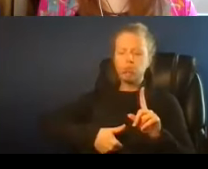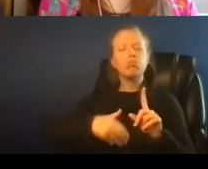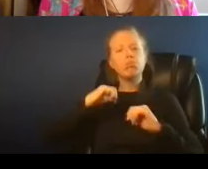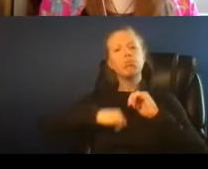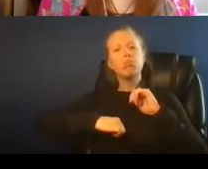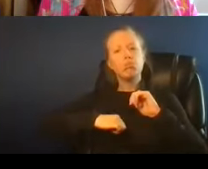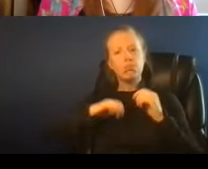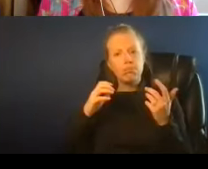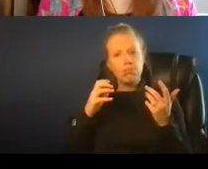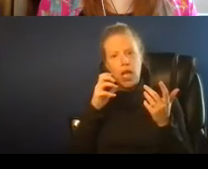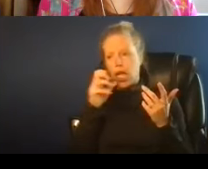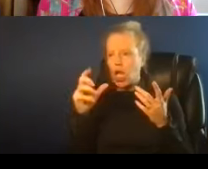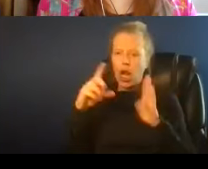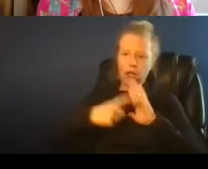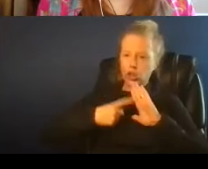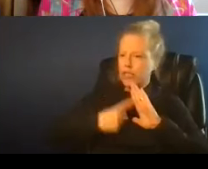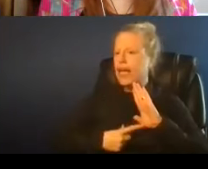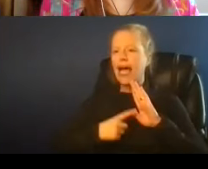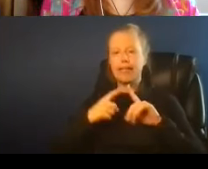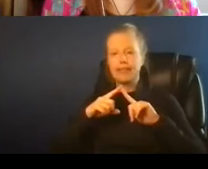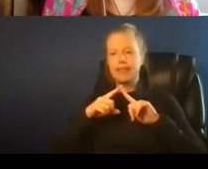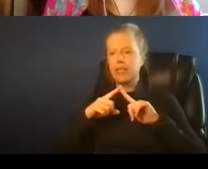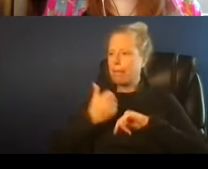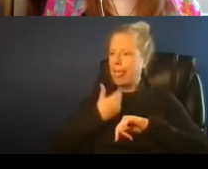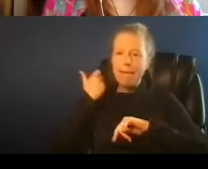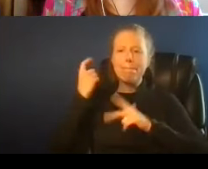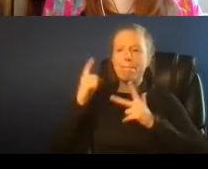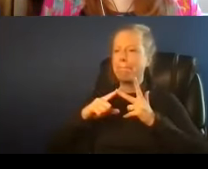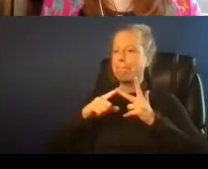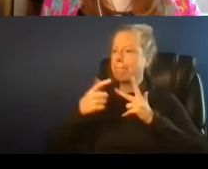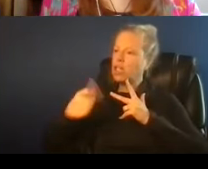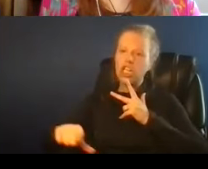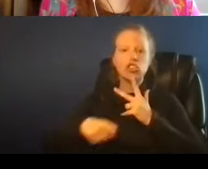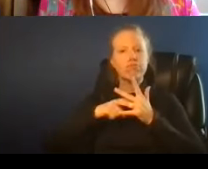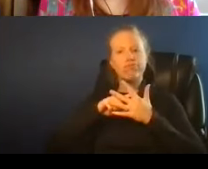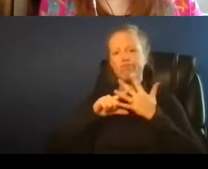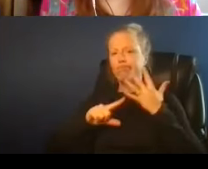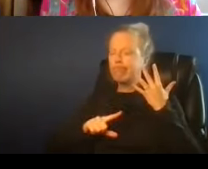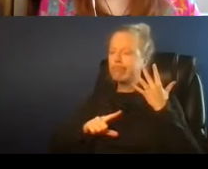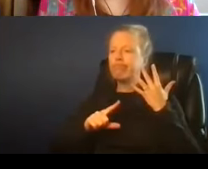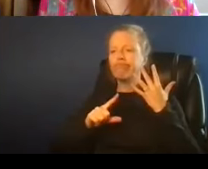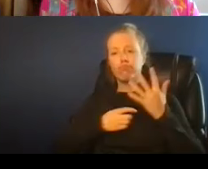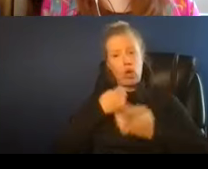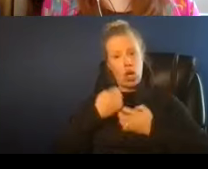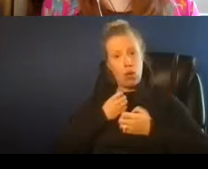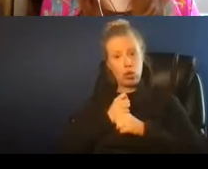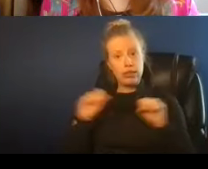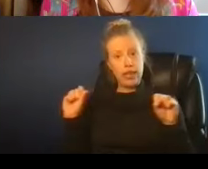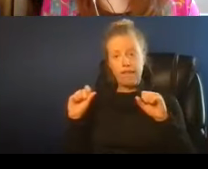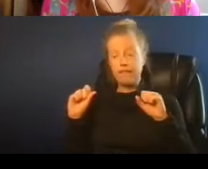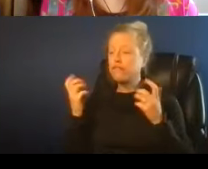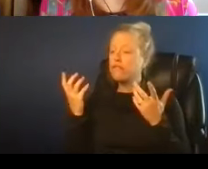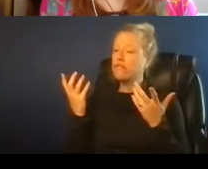are not going to be criticized or blamed or rejected. When you're emotionally safe, you